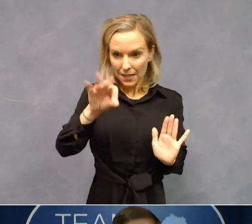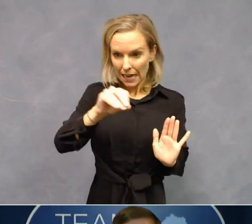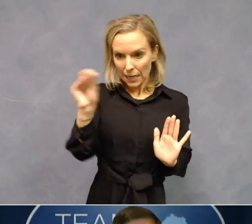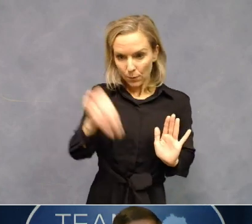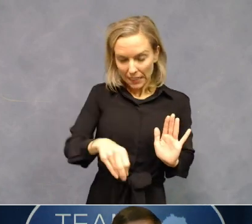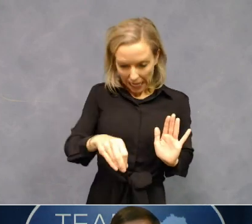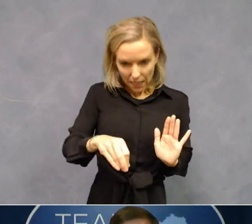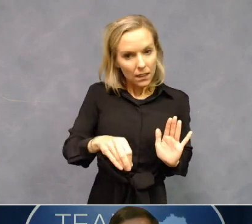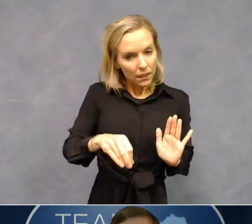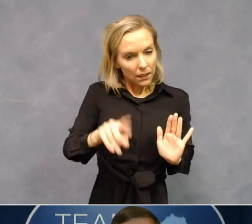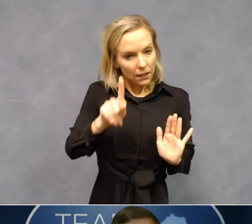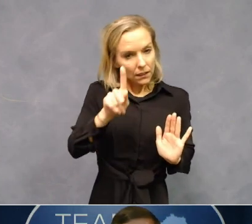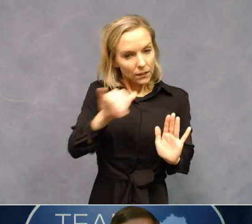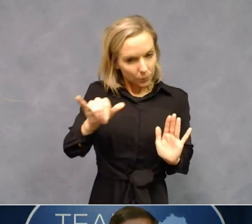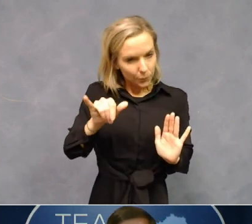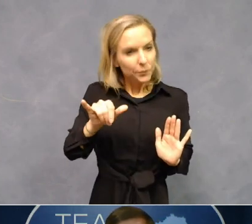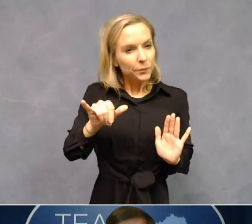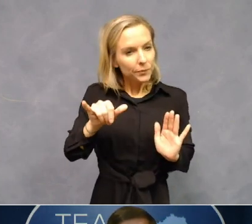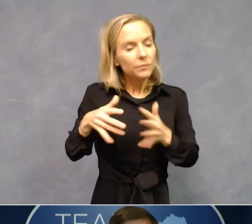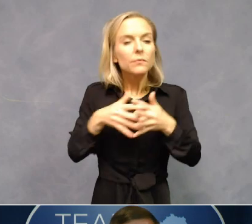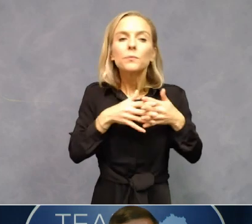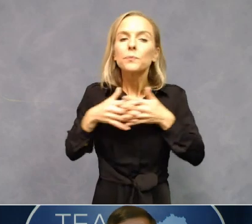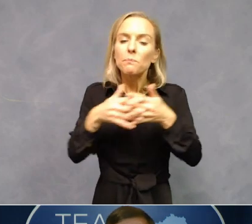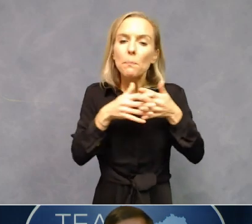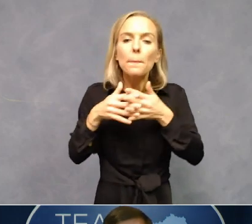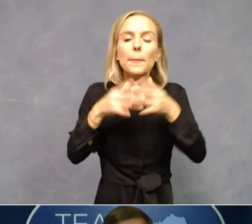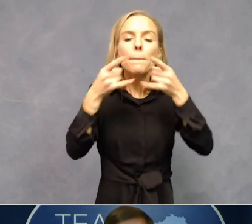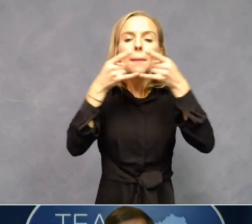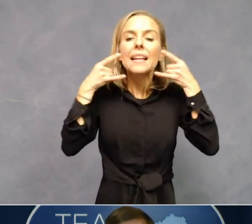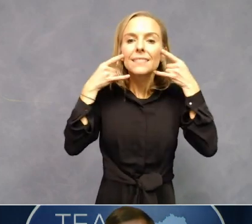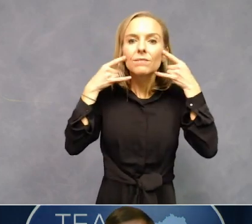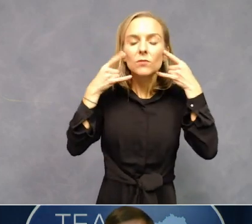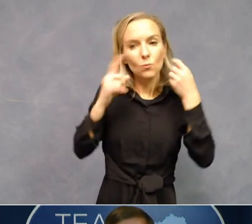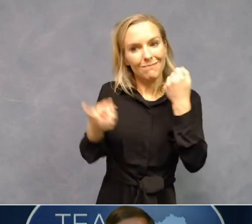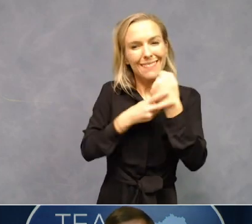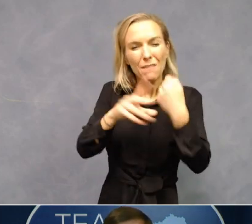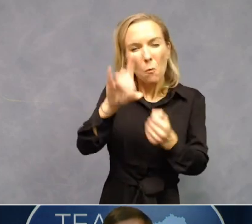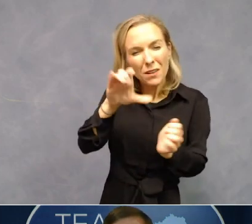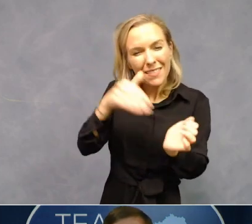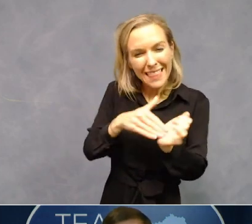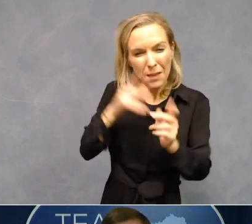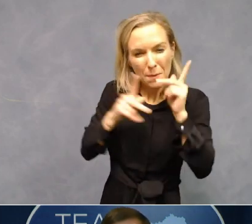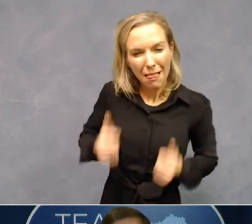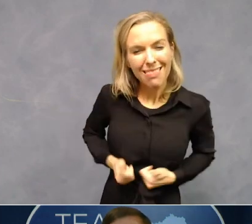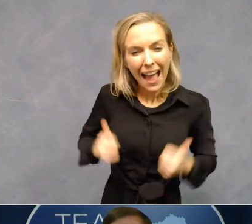of Kentuckians and Americans would wear masks, we'd save 100,000 lives. Think about it,